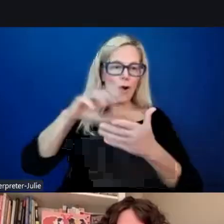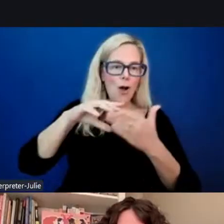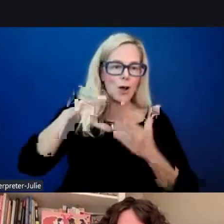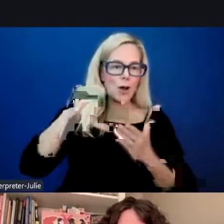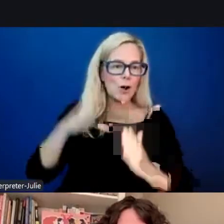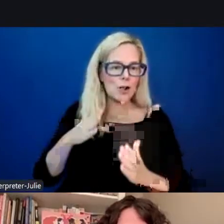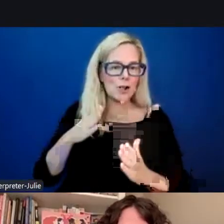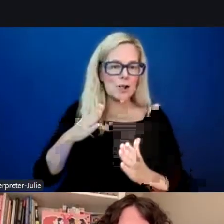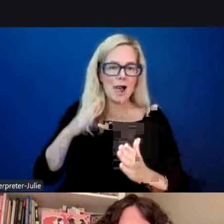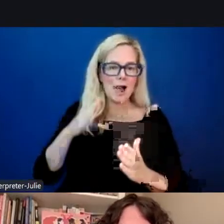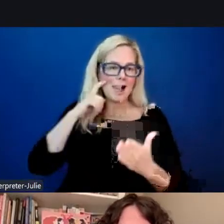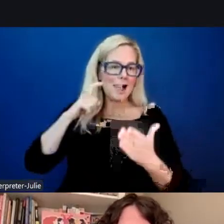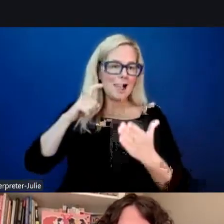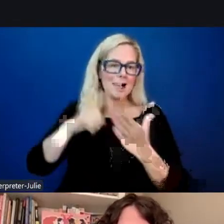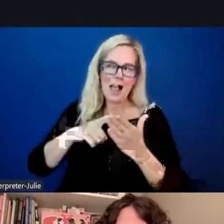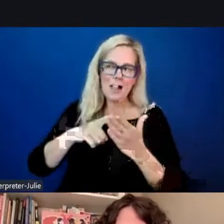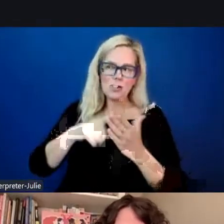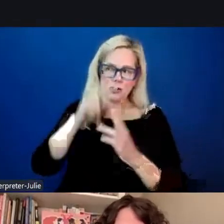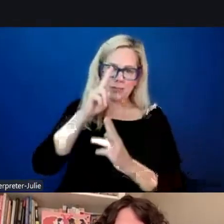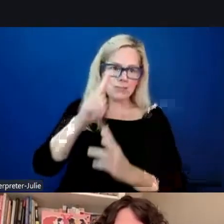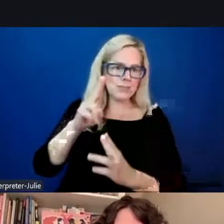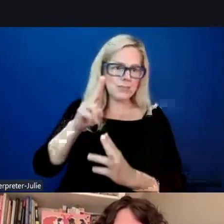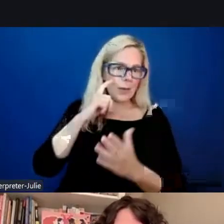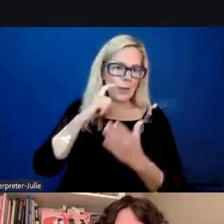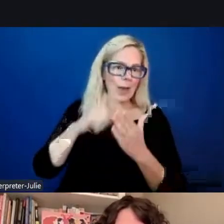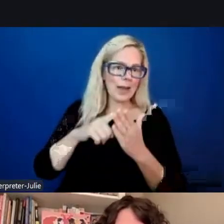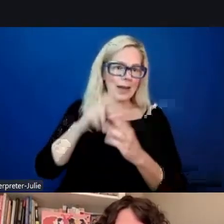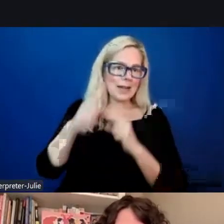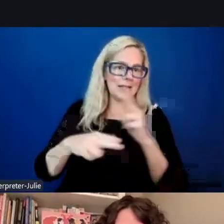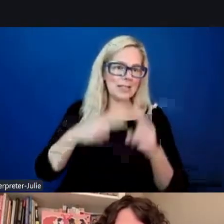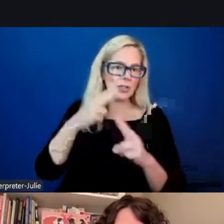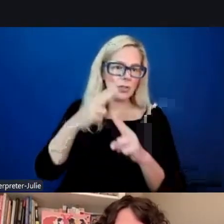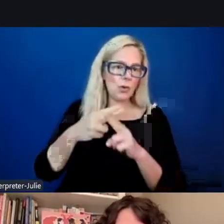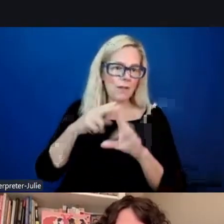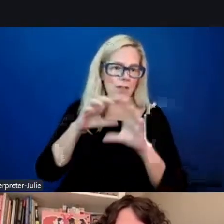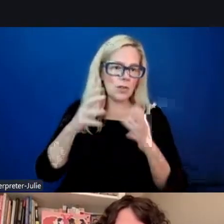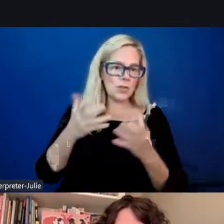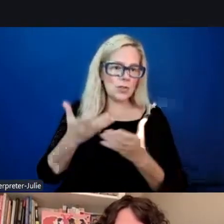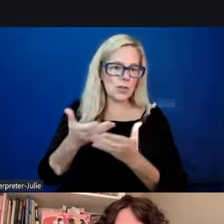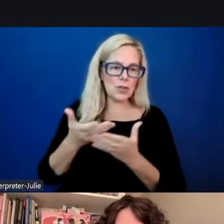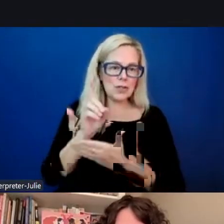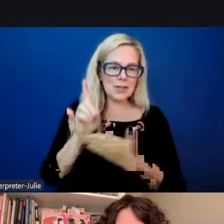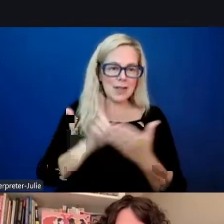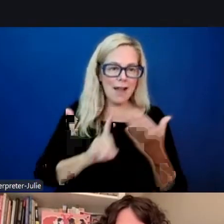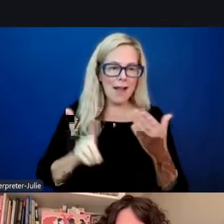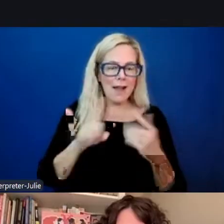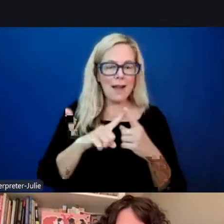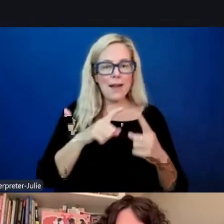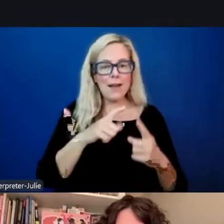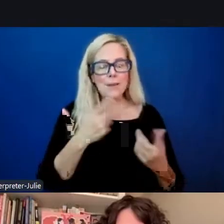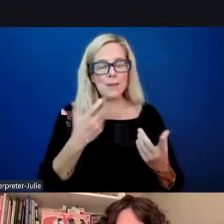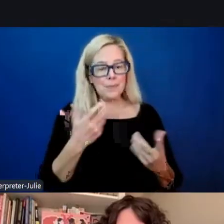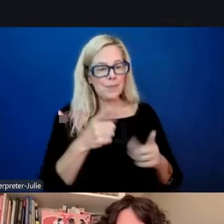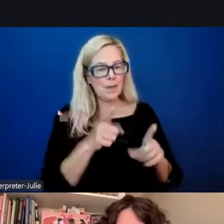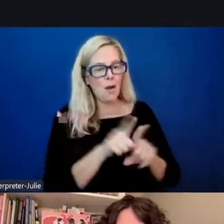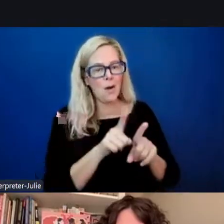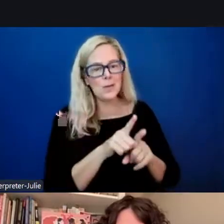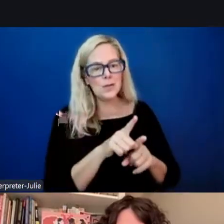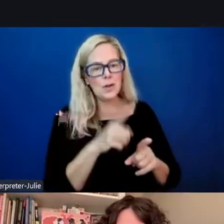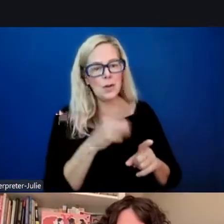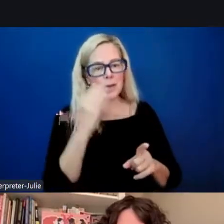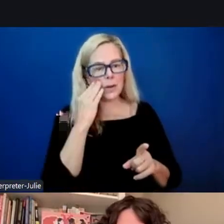universal design, and also helping students navigate either the formal procedures within the